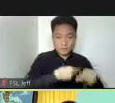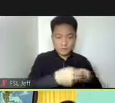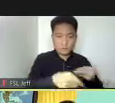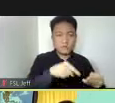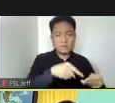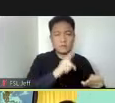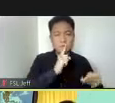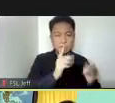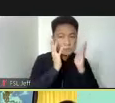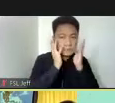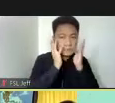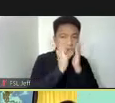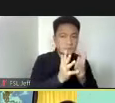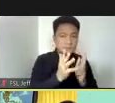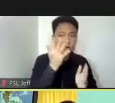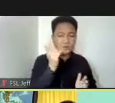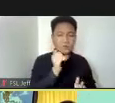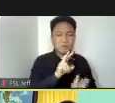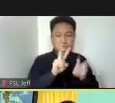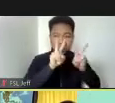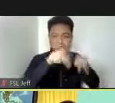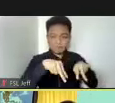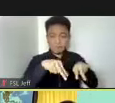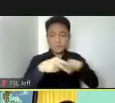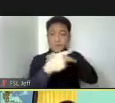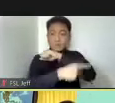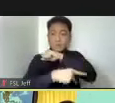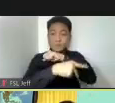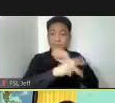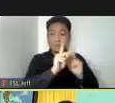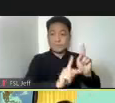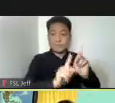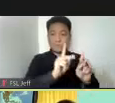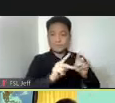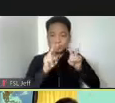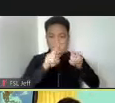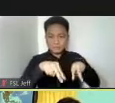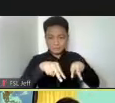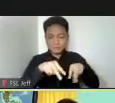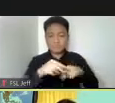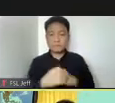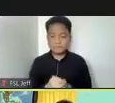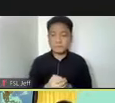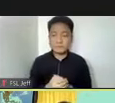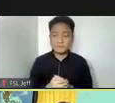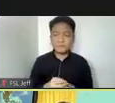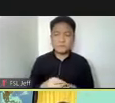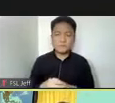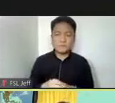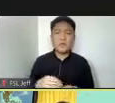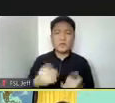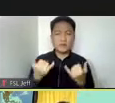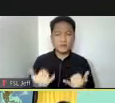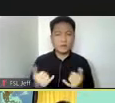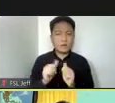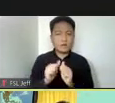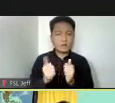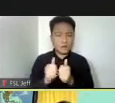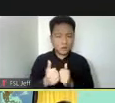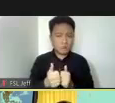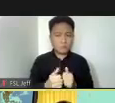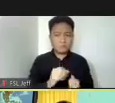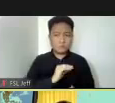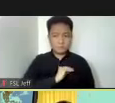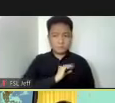By facilitating to restore the dignity they have lost and making them active leaders in the